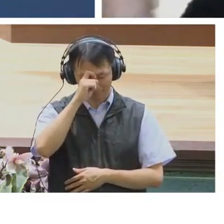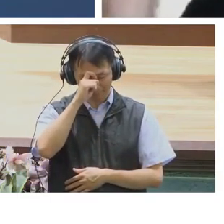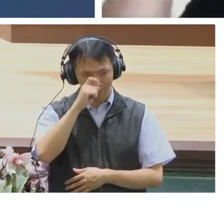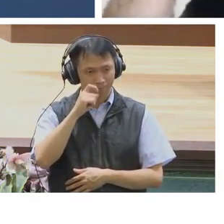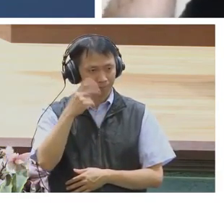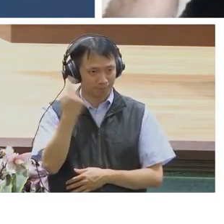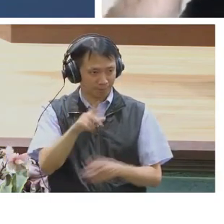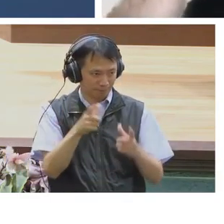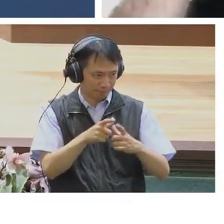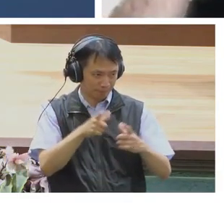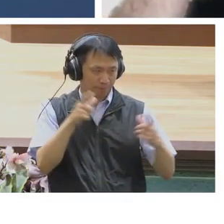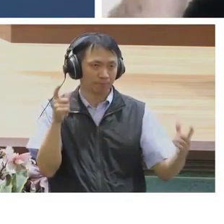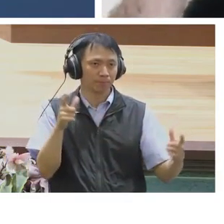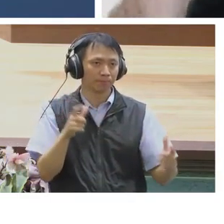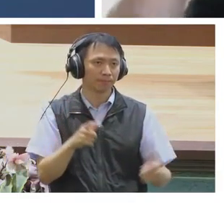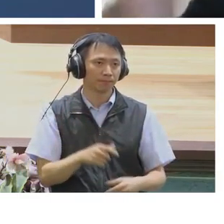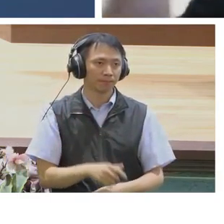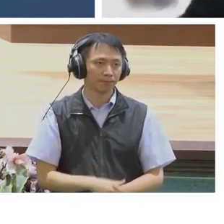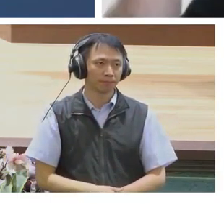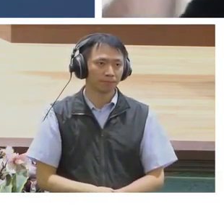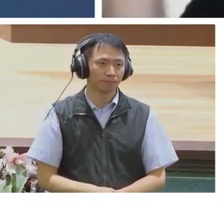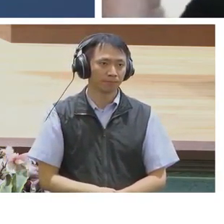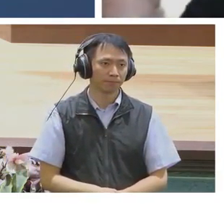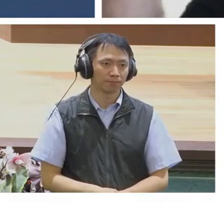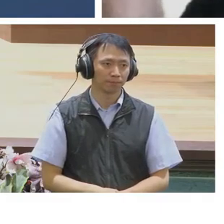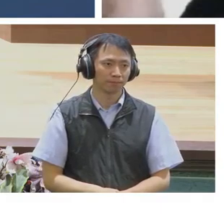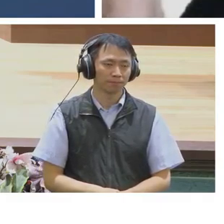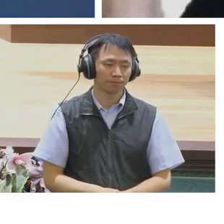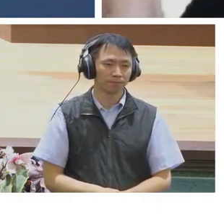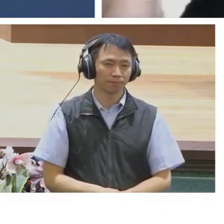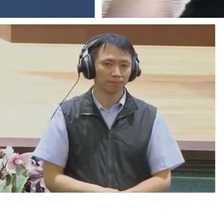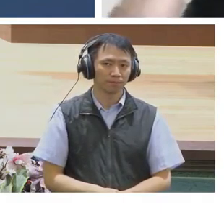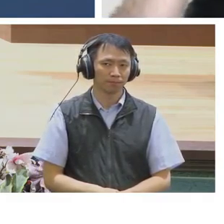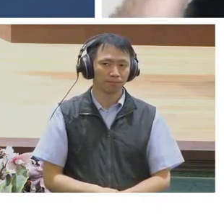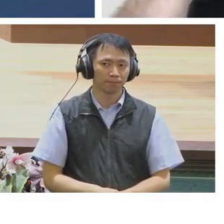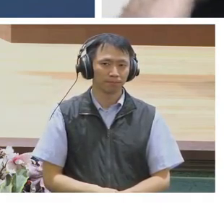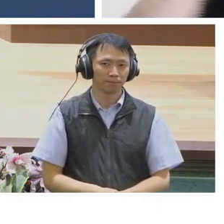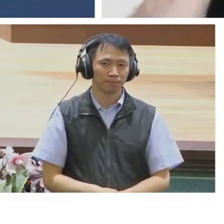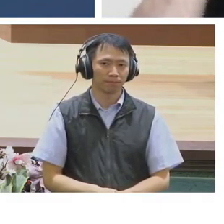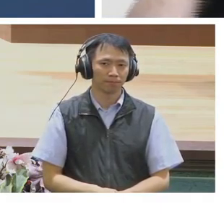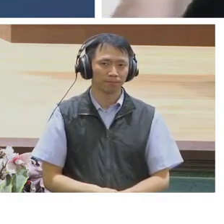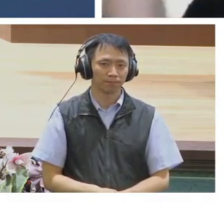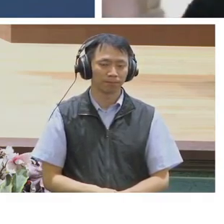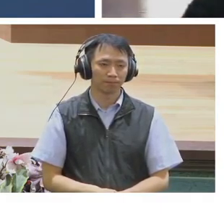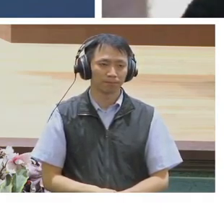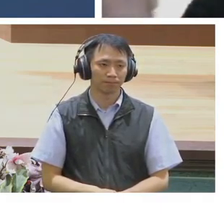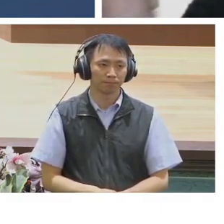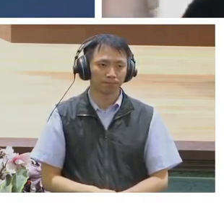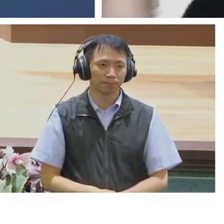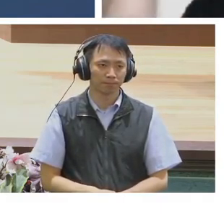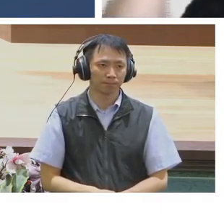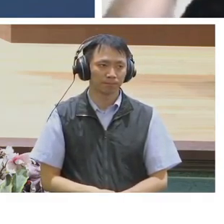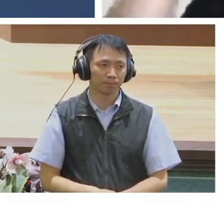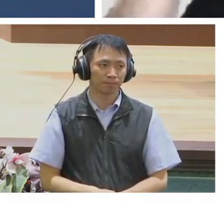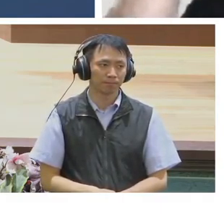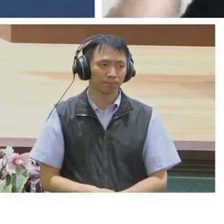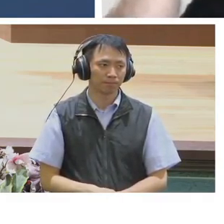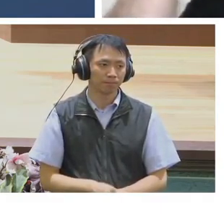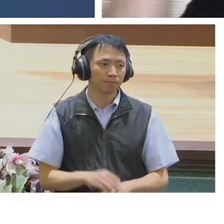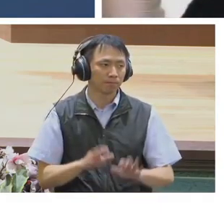that actually encapsulates all that we discussed today. How do we understand human rights? How do